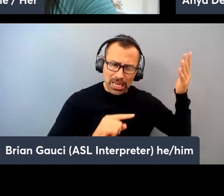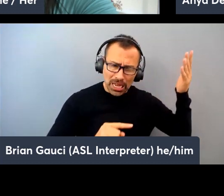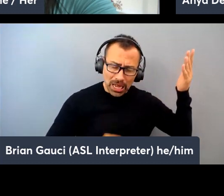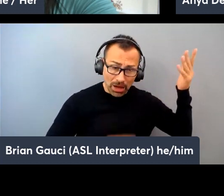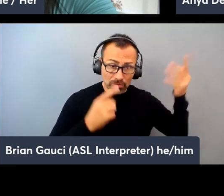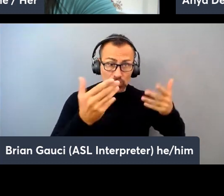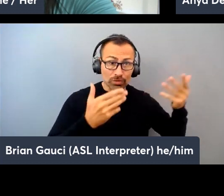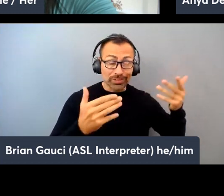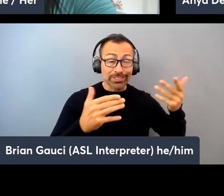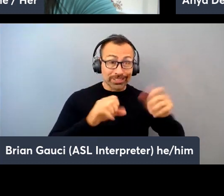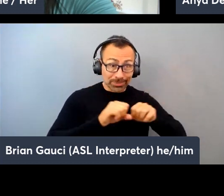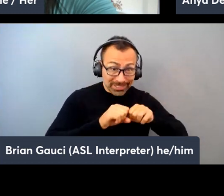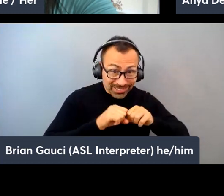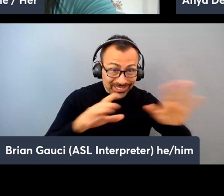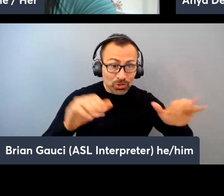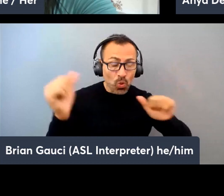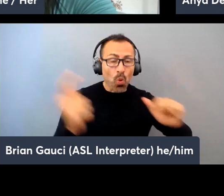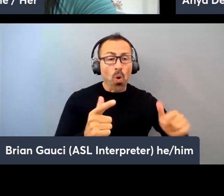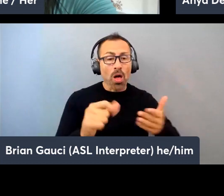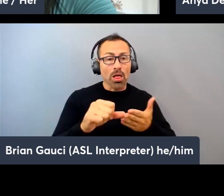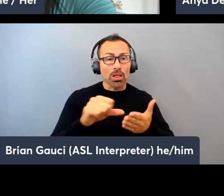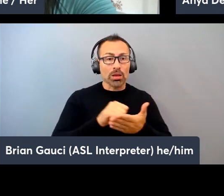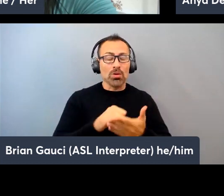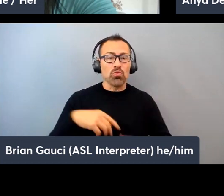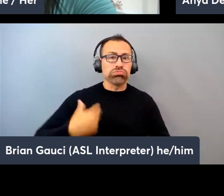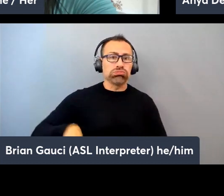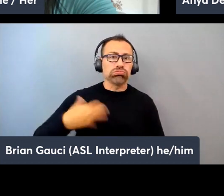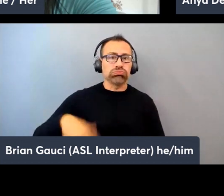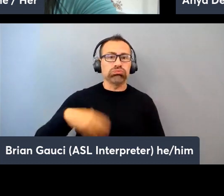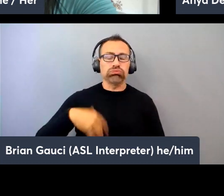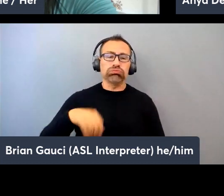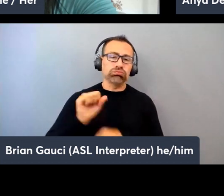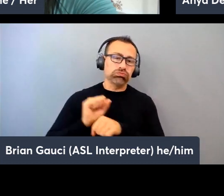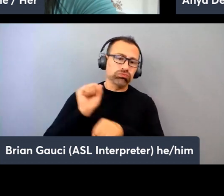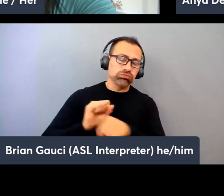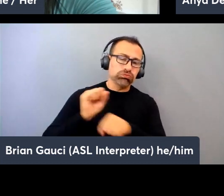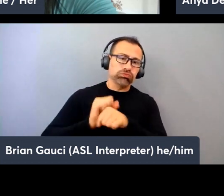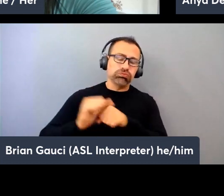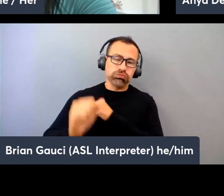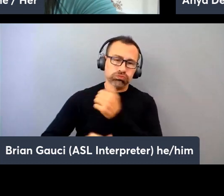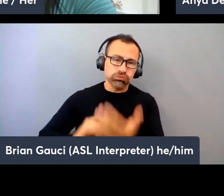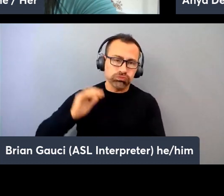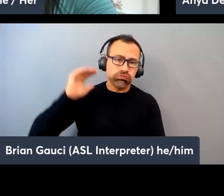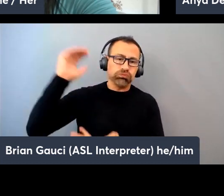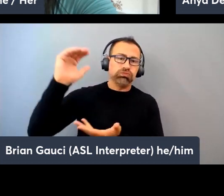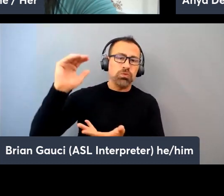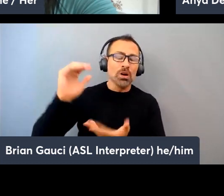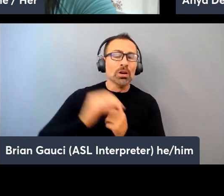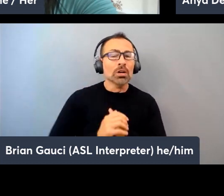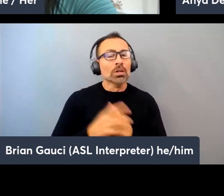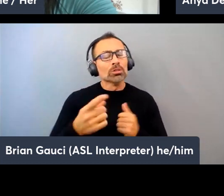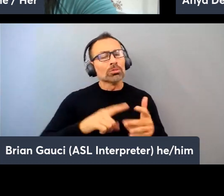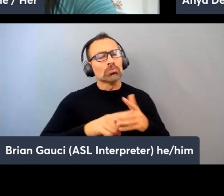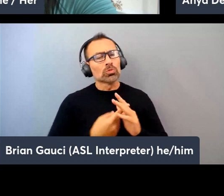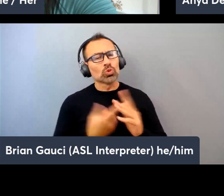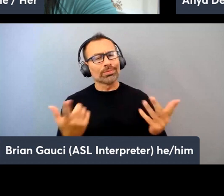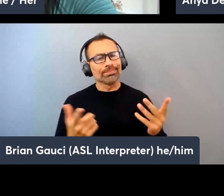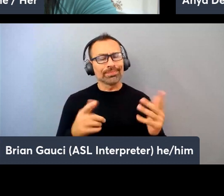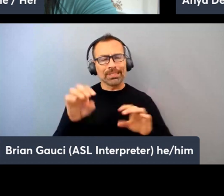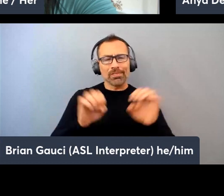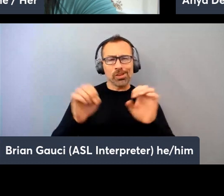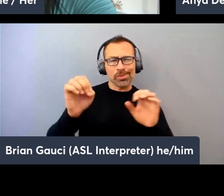started realizing that it's going to be a lot of work. So when we started evaluating, any possibilities